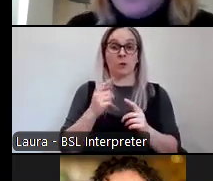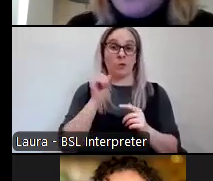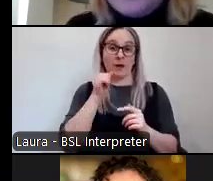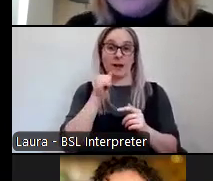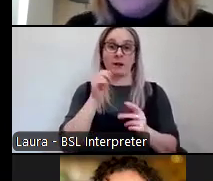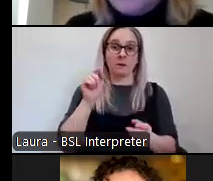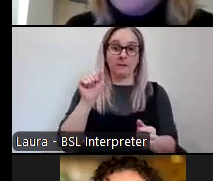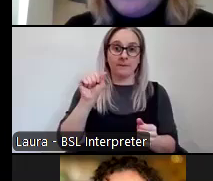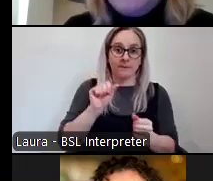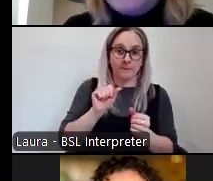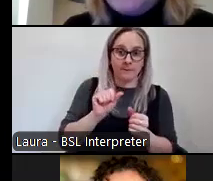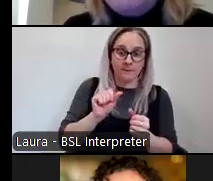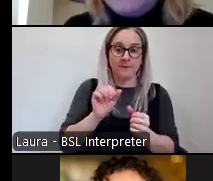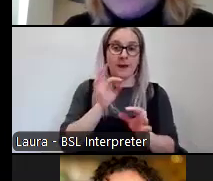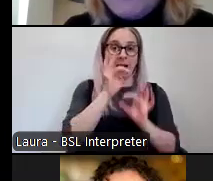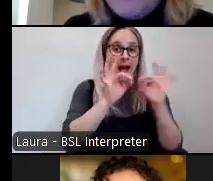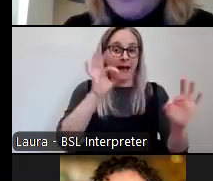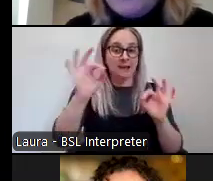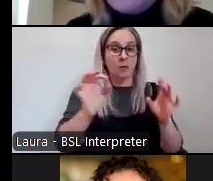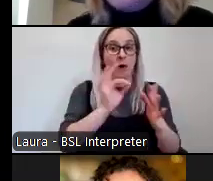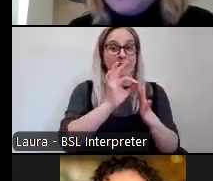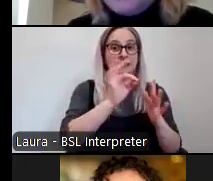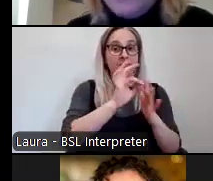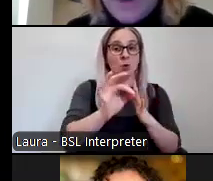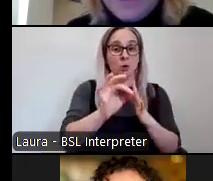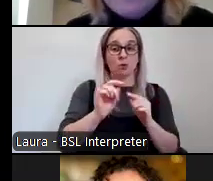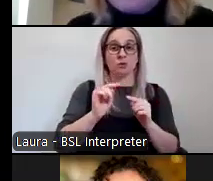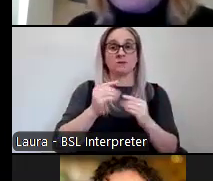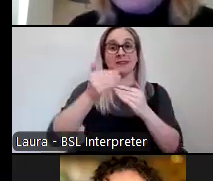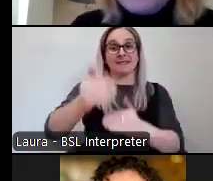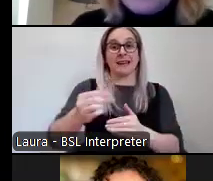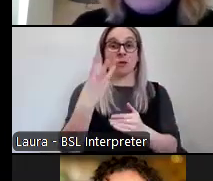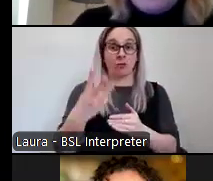we'll be holding interviews online between mid-April and the end of May.